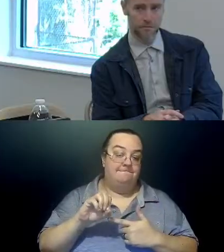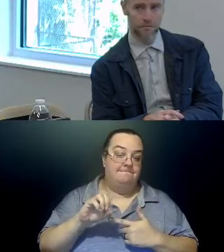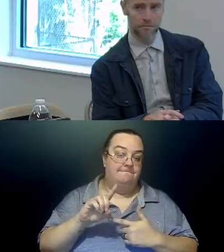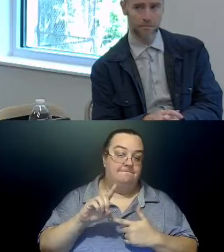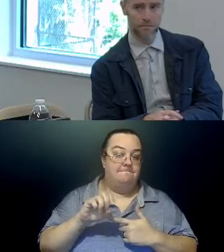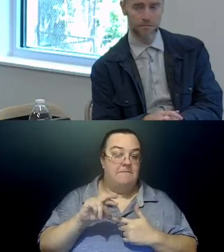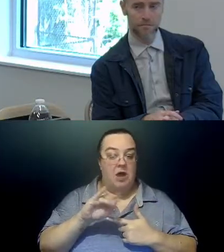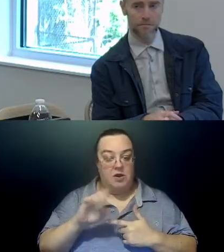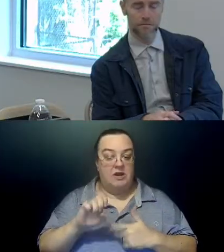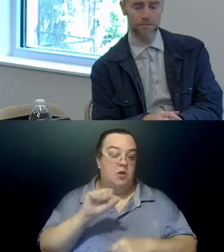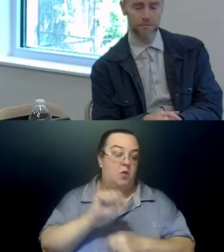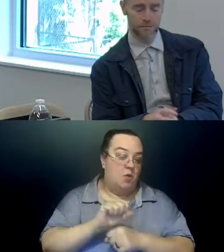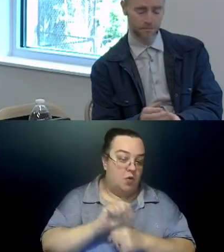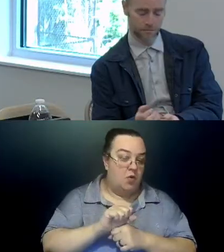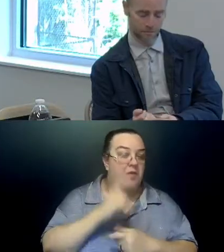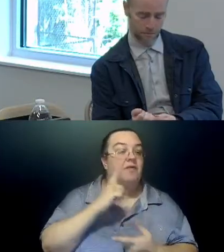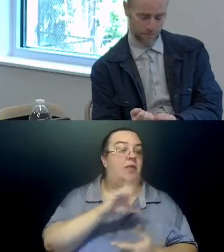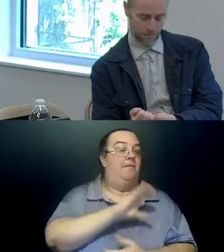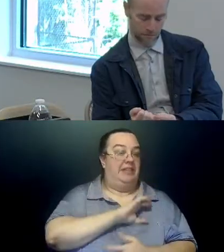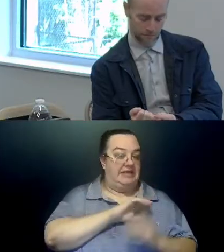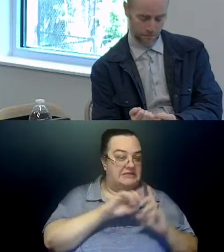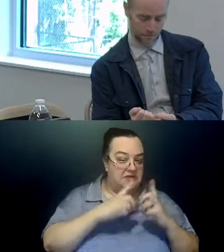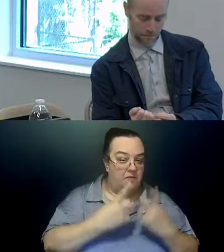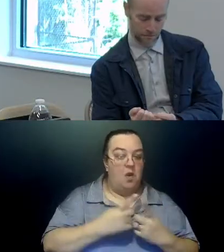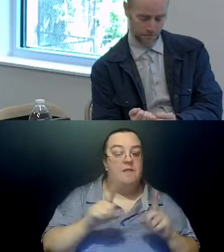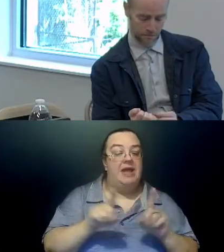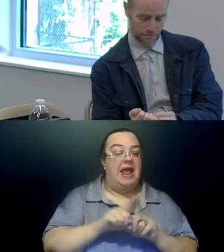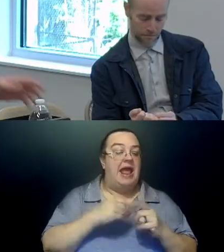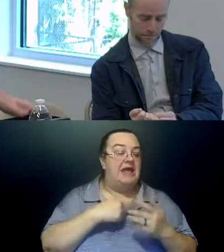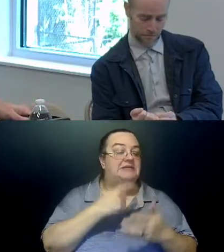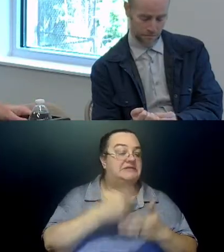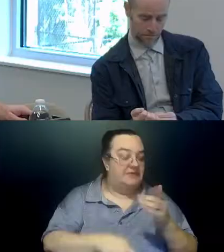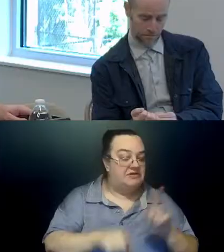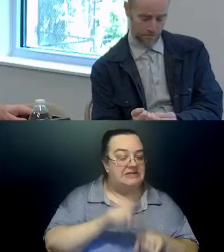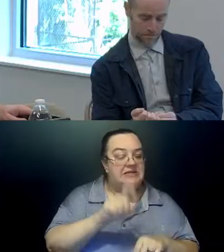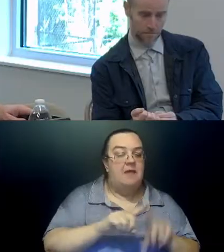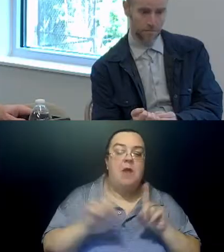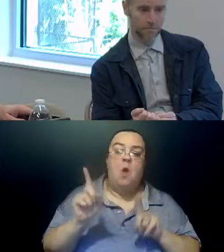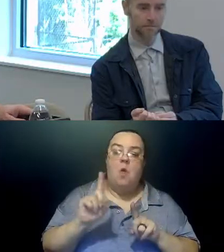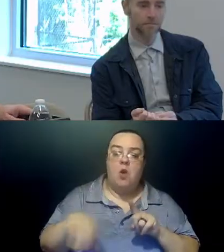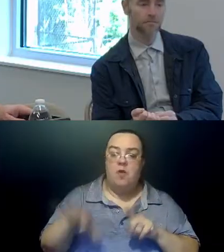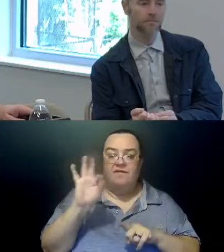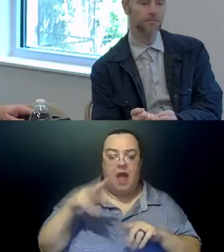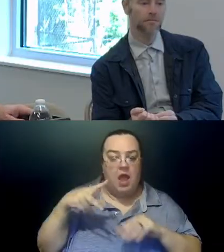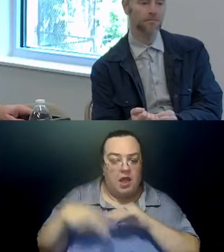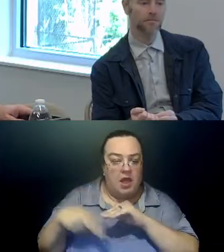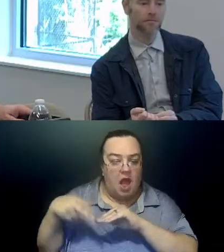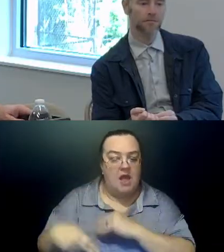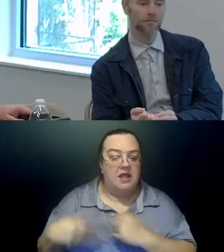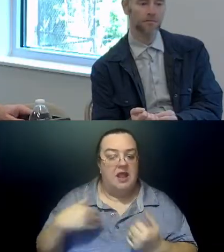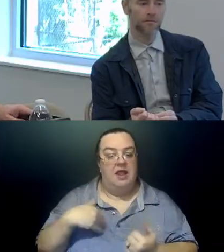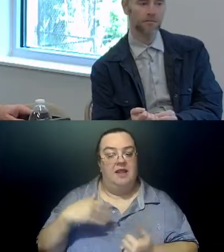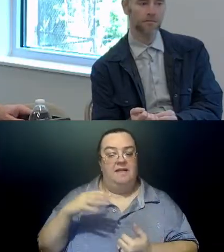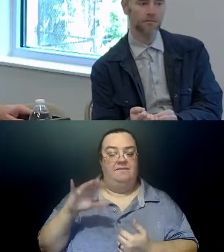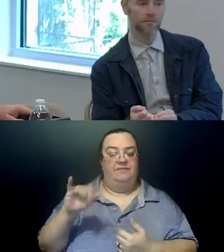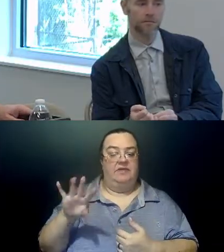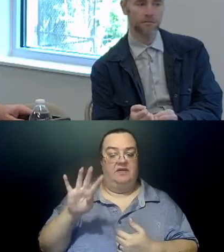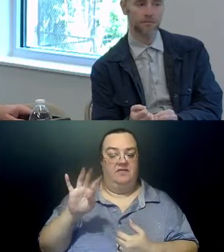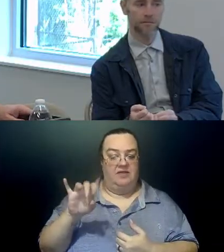police department as expenditure necessary, but where do you find cuts? And out of a $486,000